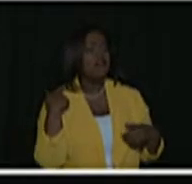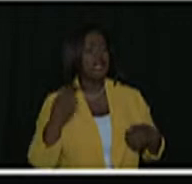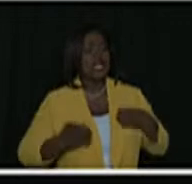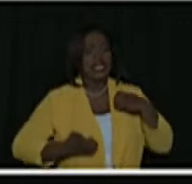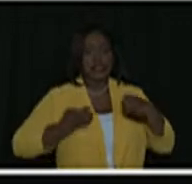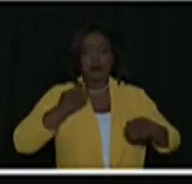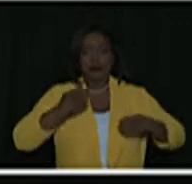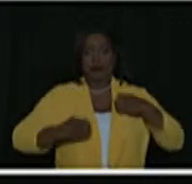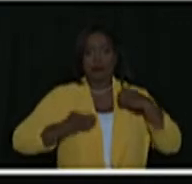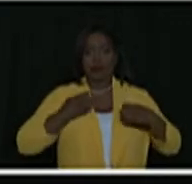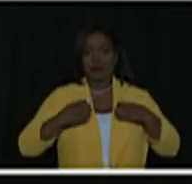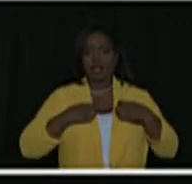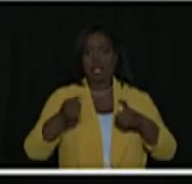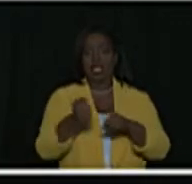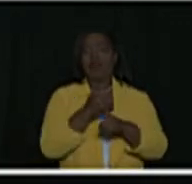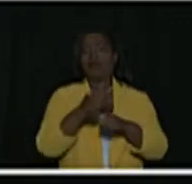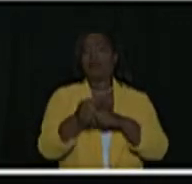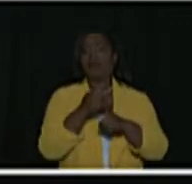children.